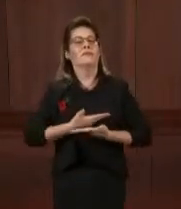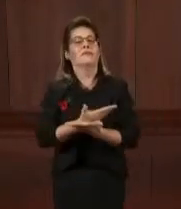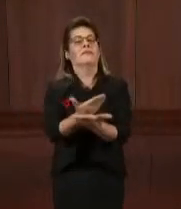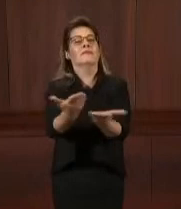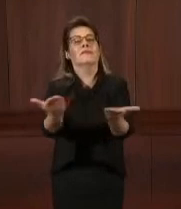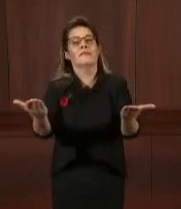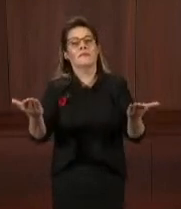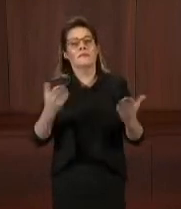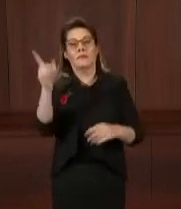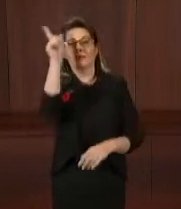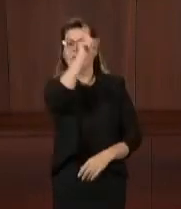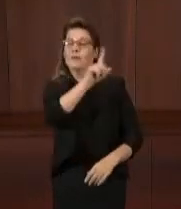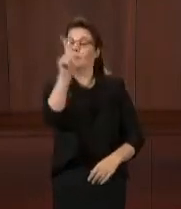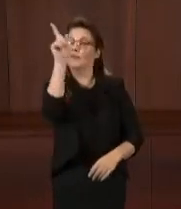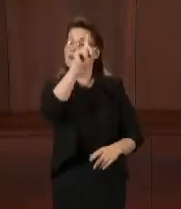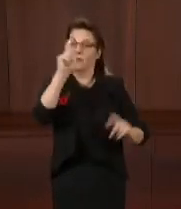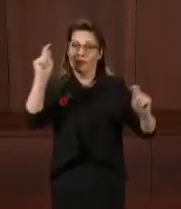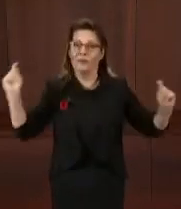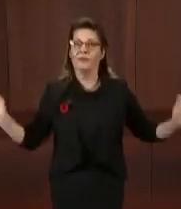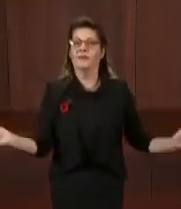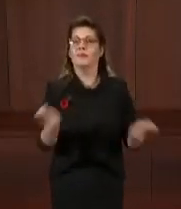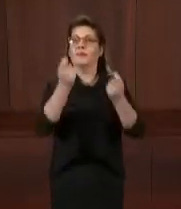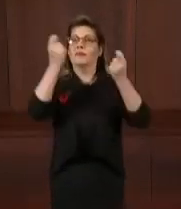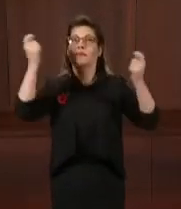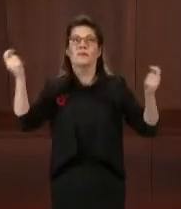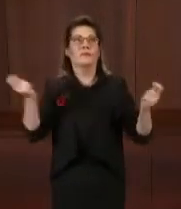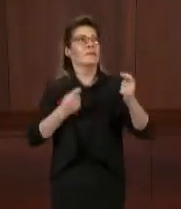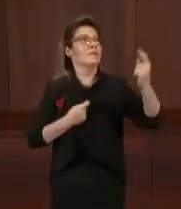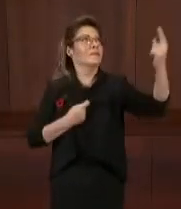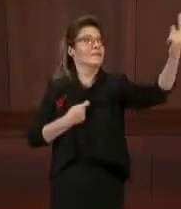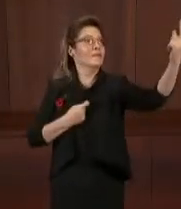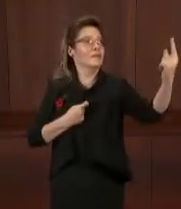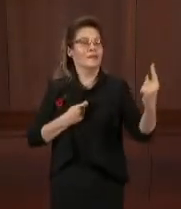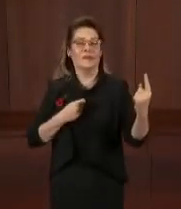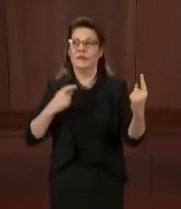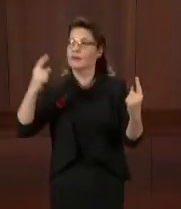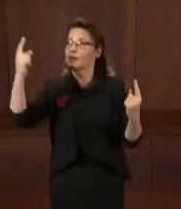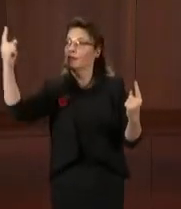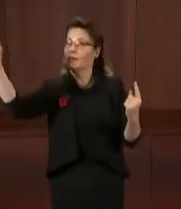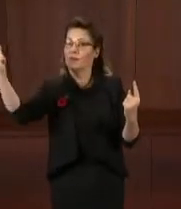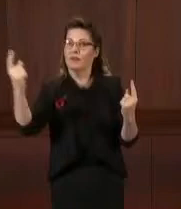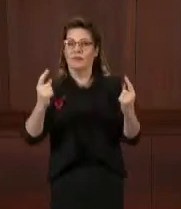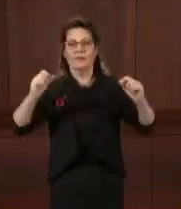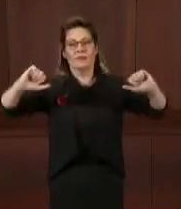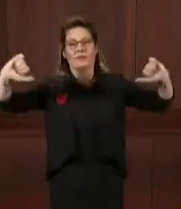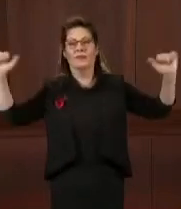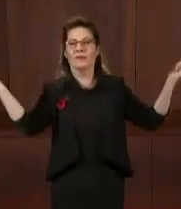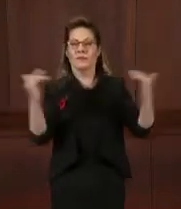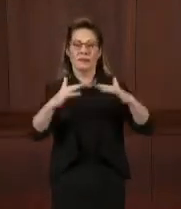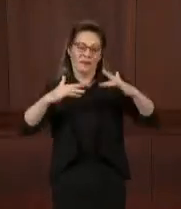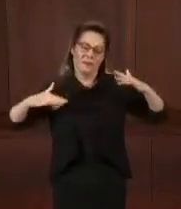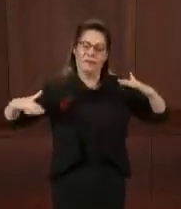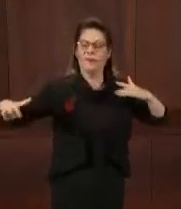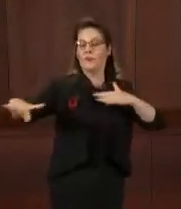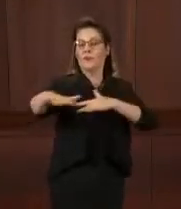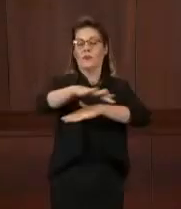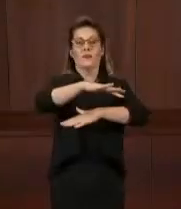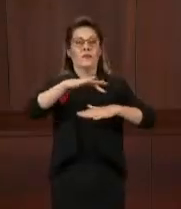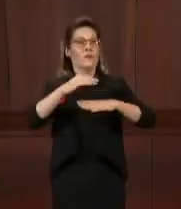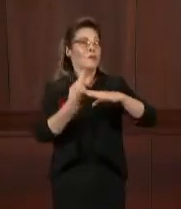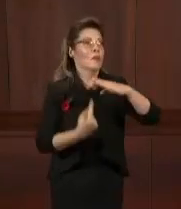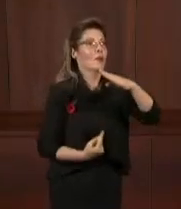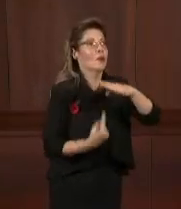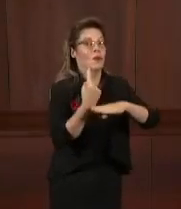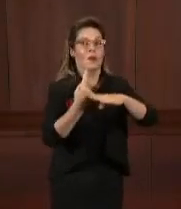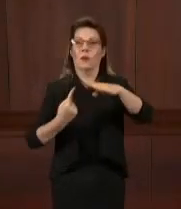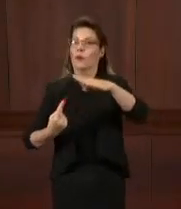Australians, oh, let us rejoice, for we are young and free.